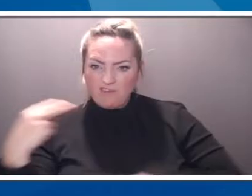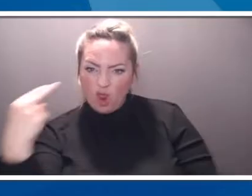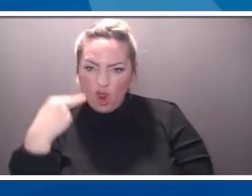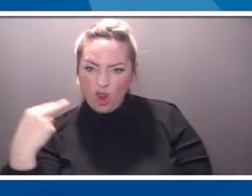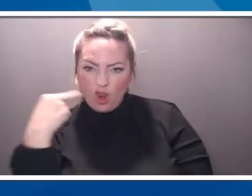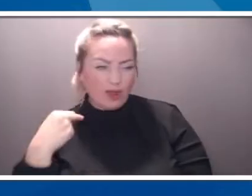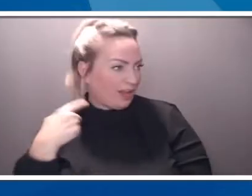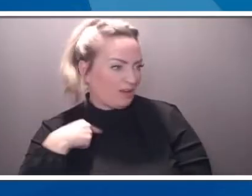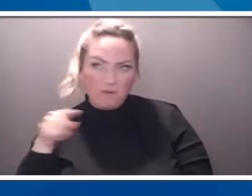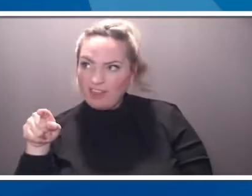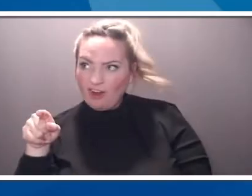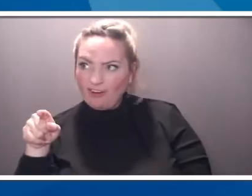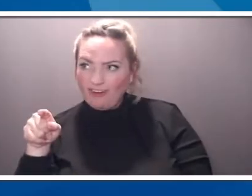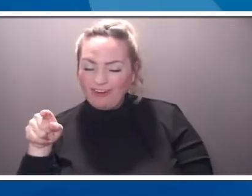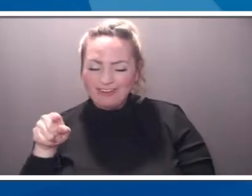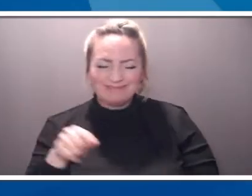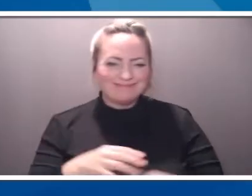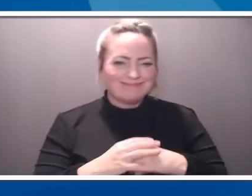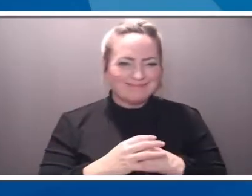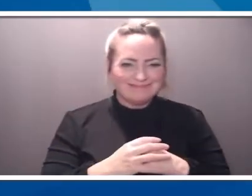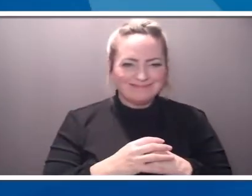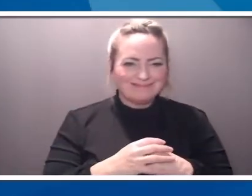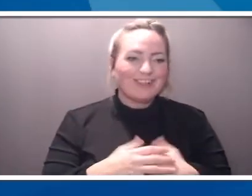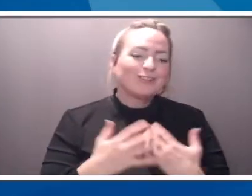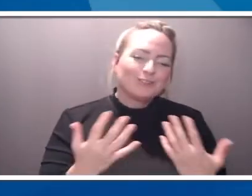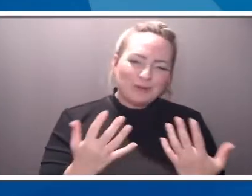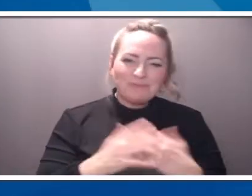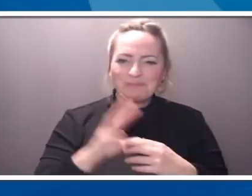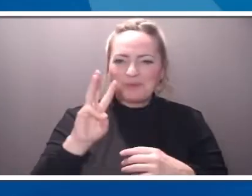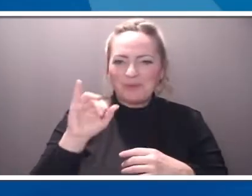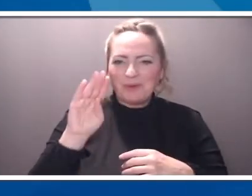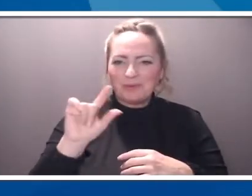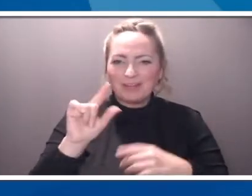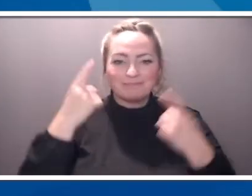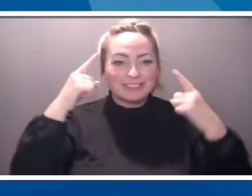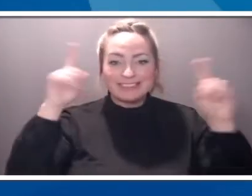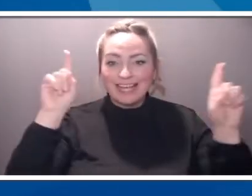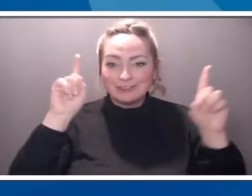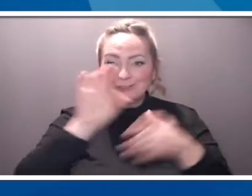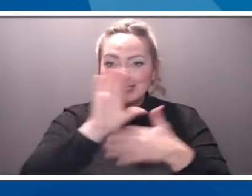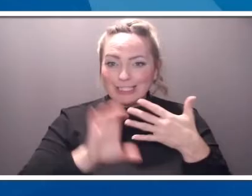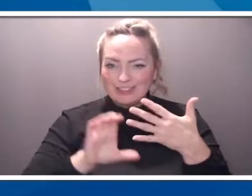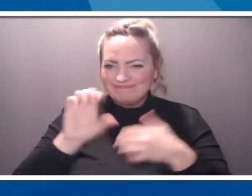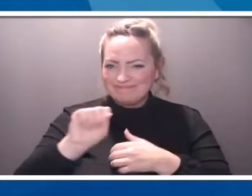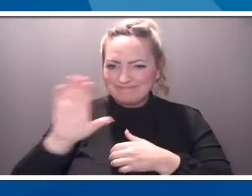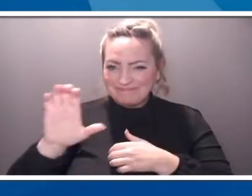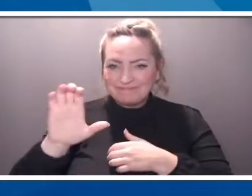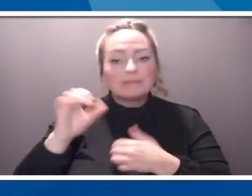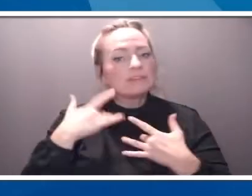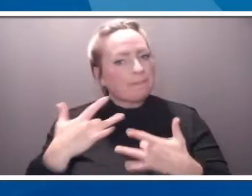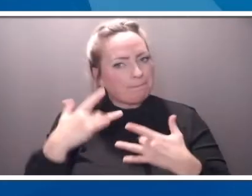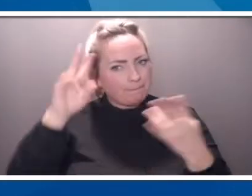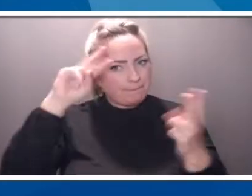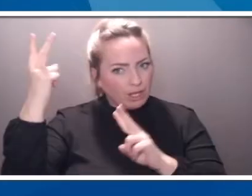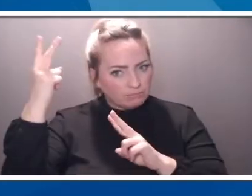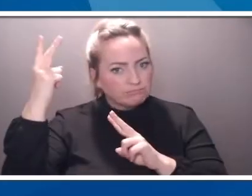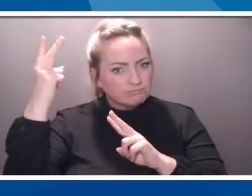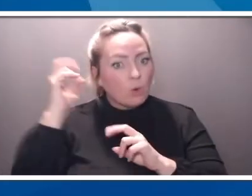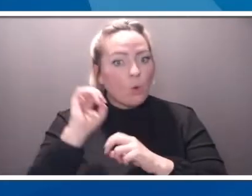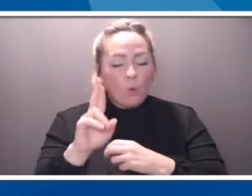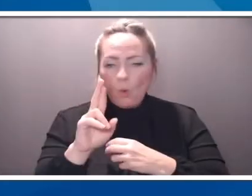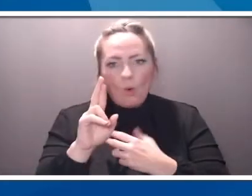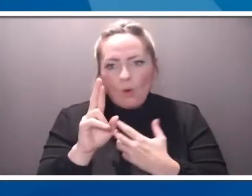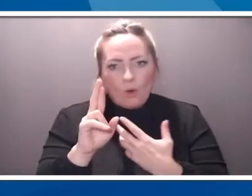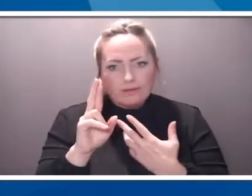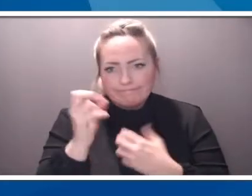how angry the staff are looking at me from over there. So WCAG success criteria are often